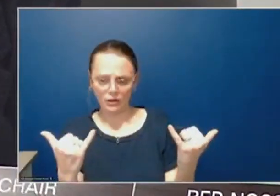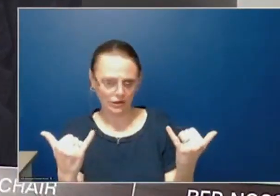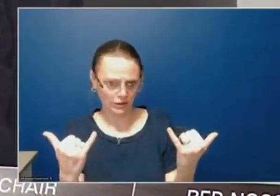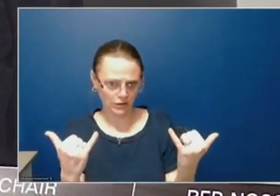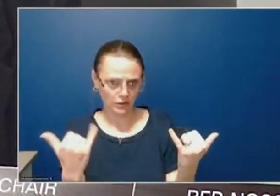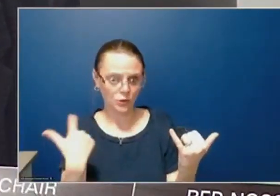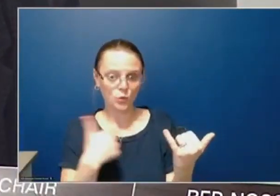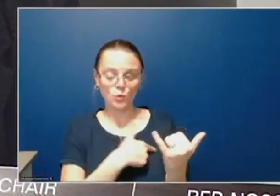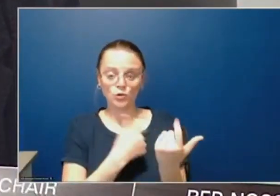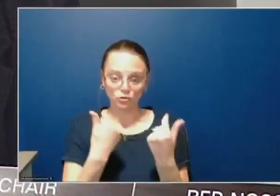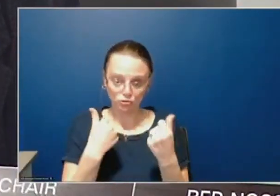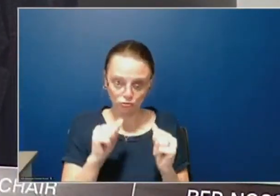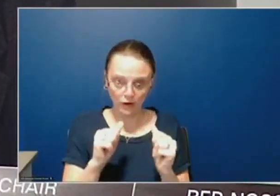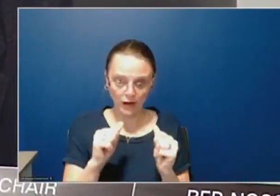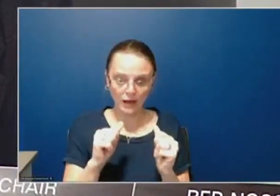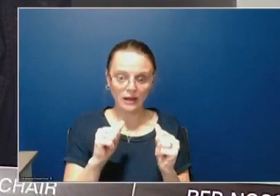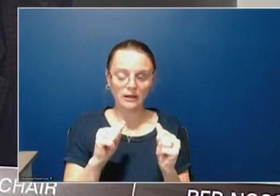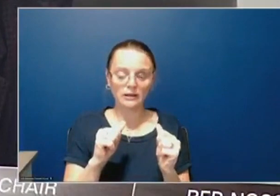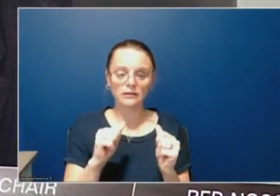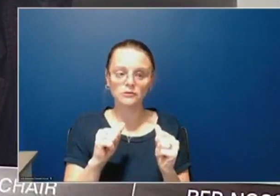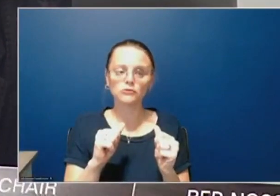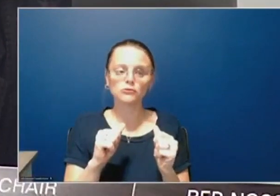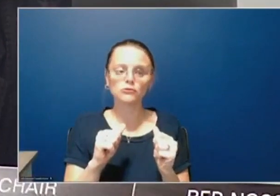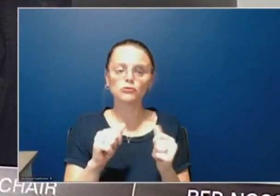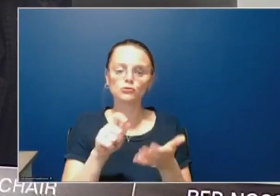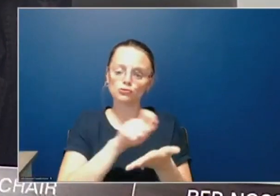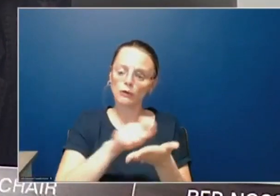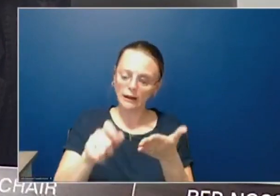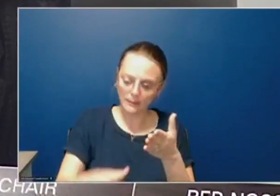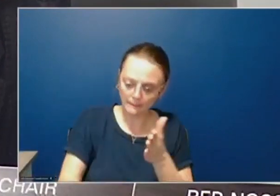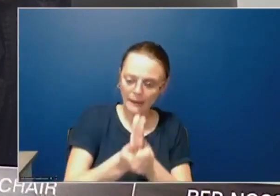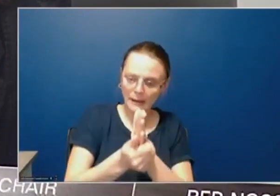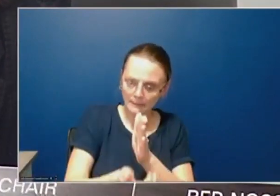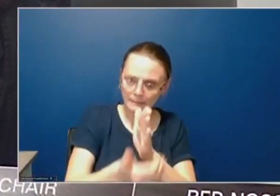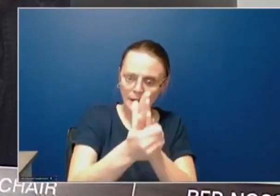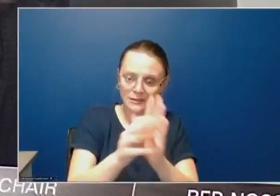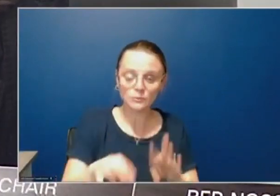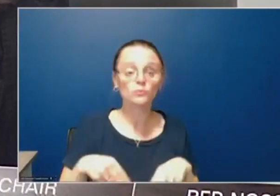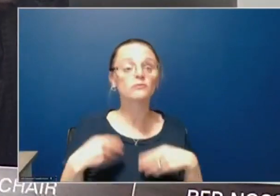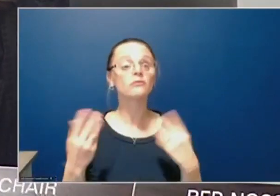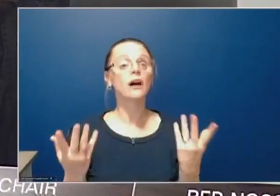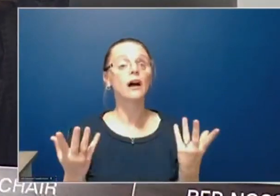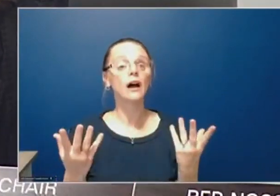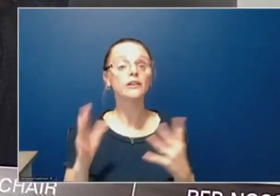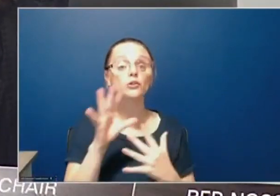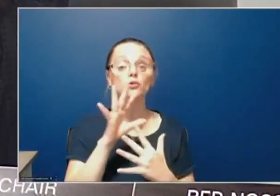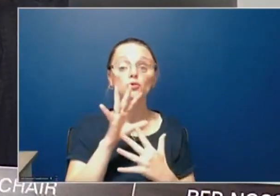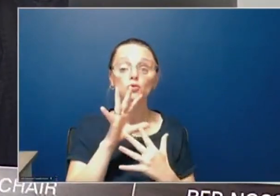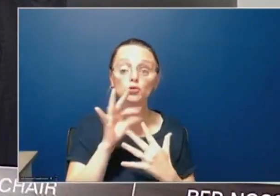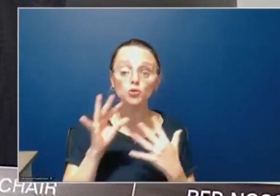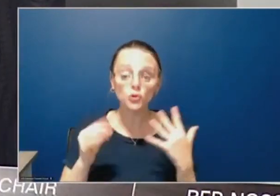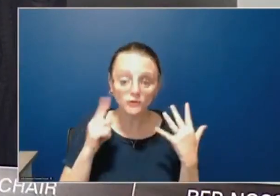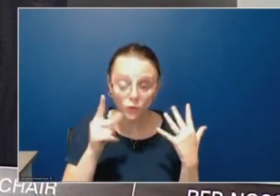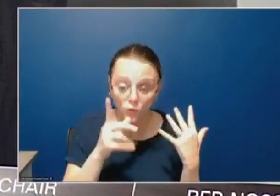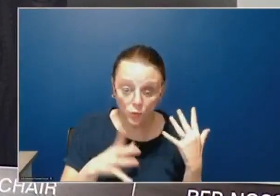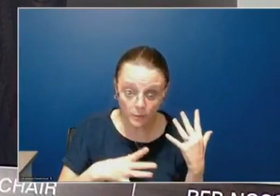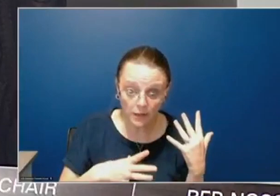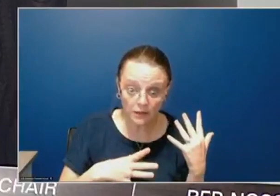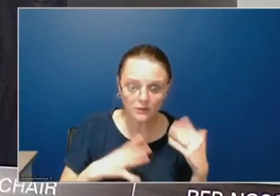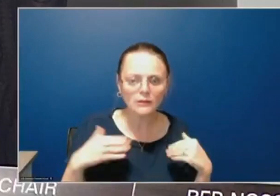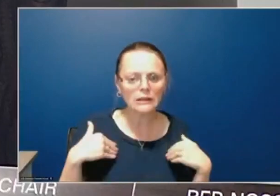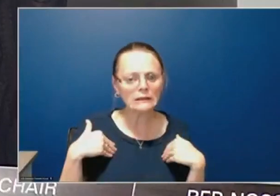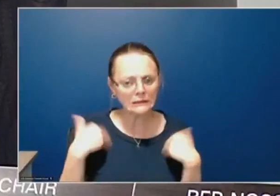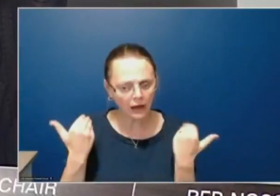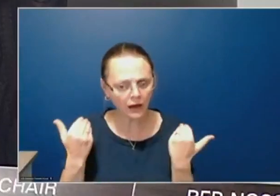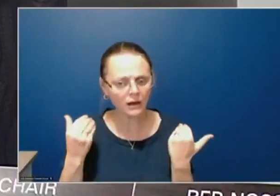create some amendments to this bill that did provide choices for women, particularly the young and the